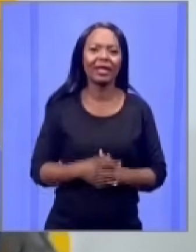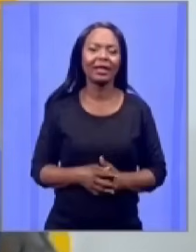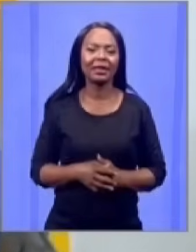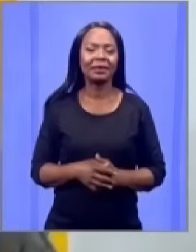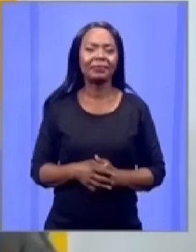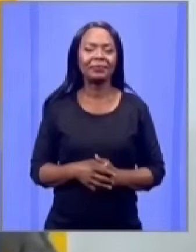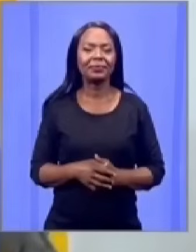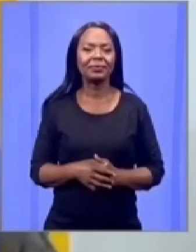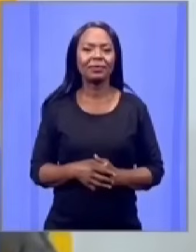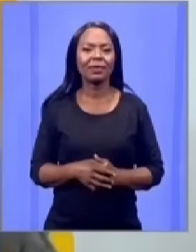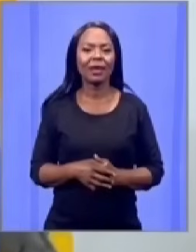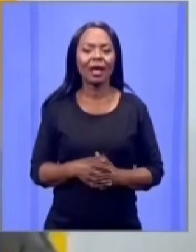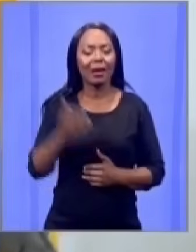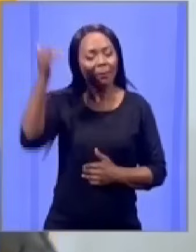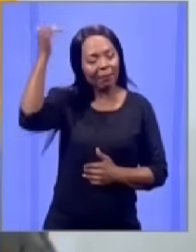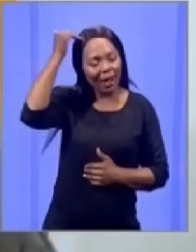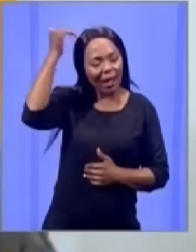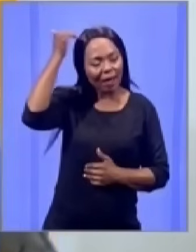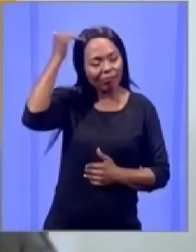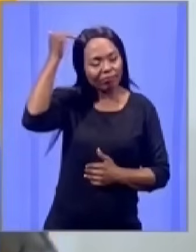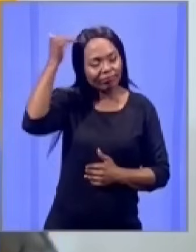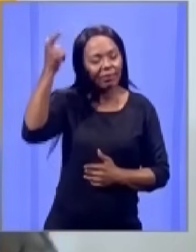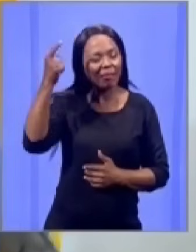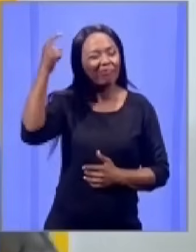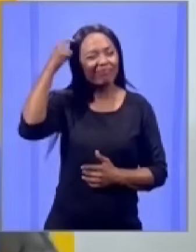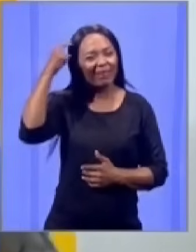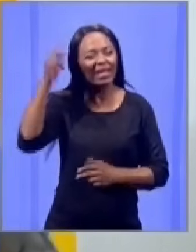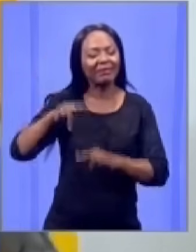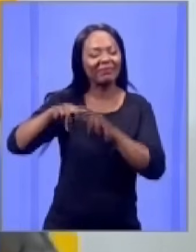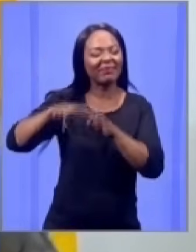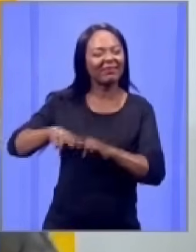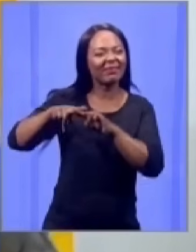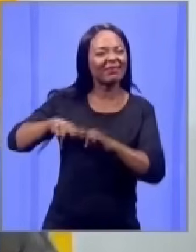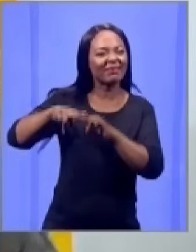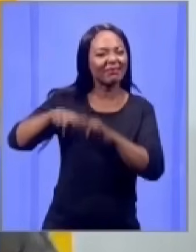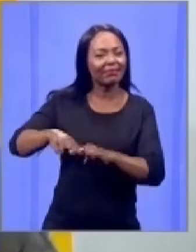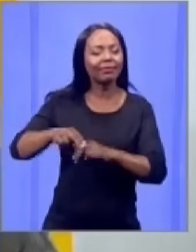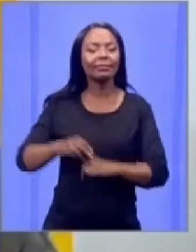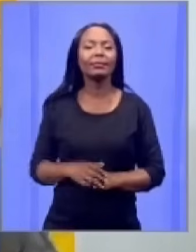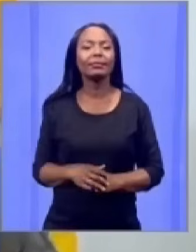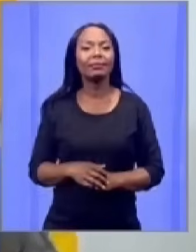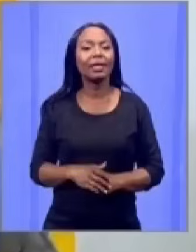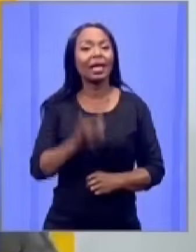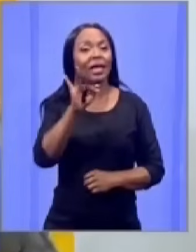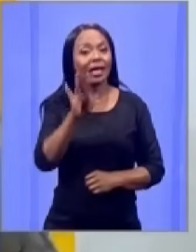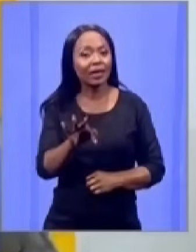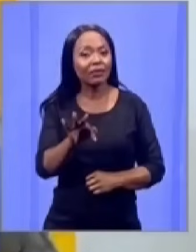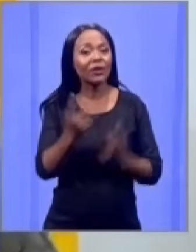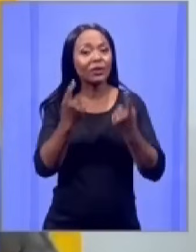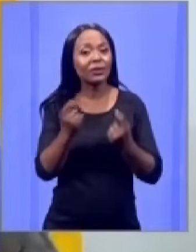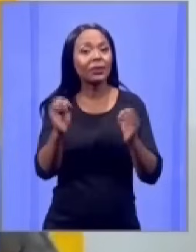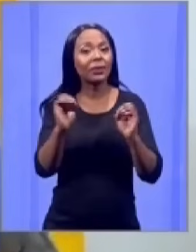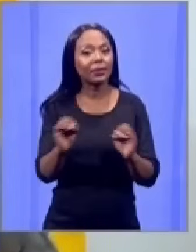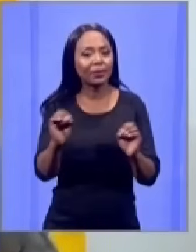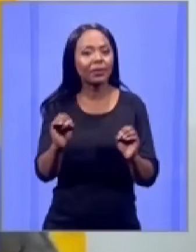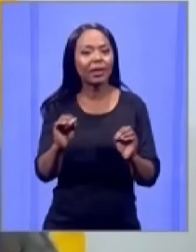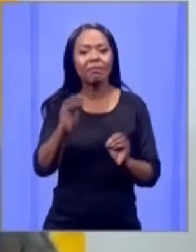In their own mind is a condition. If you don't do that which satisfies